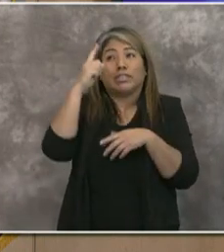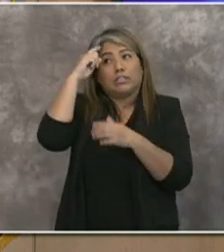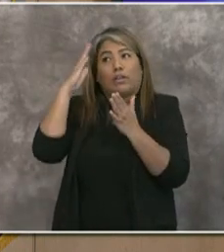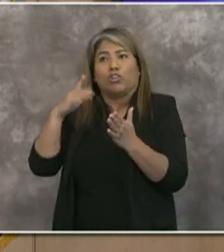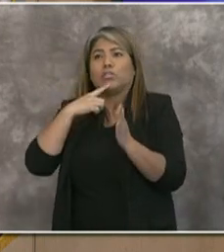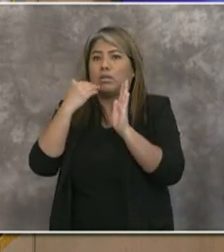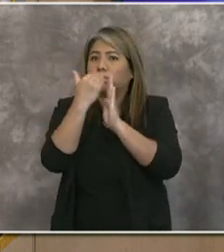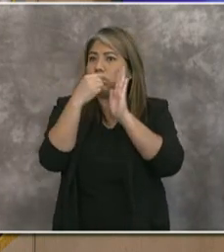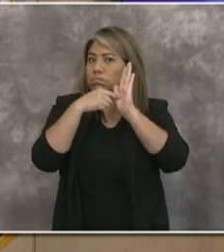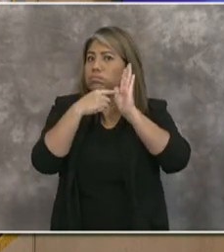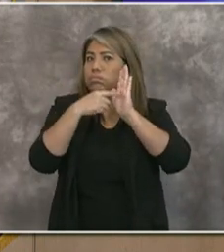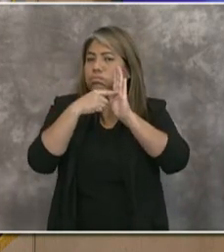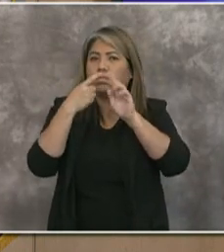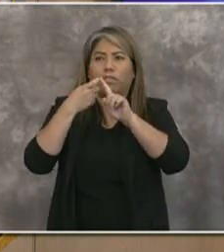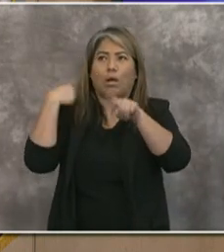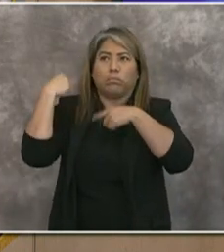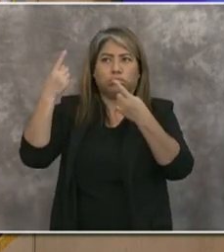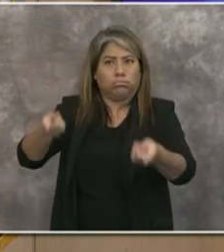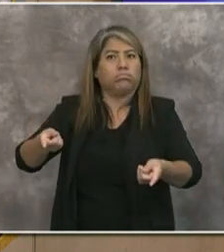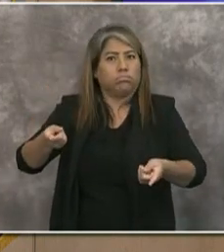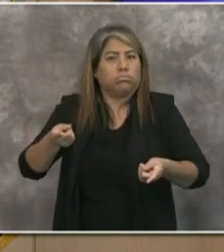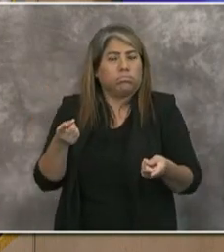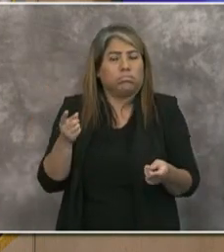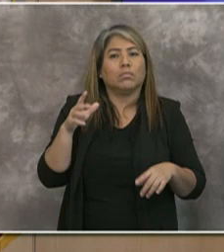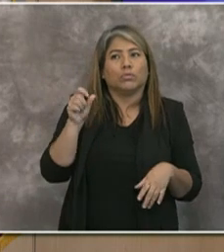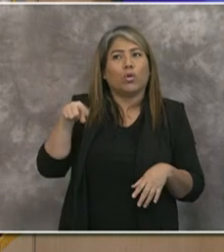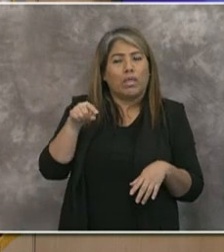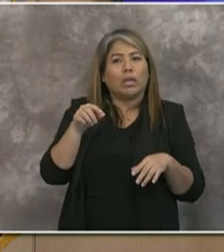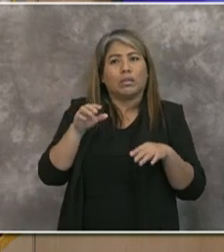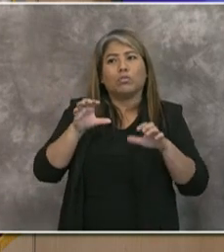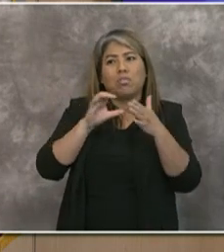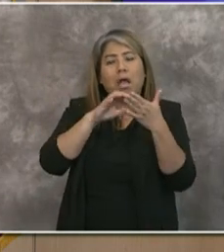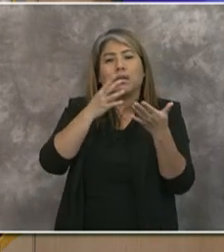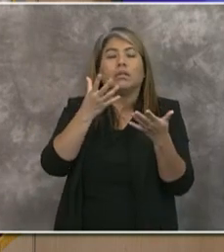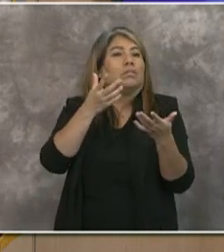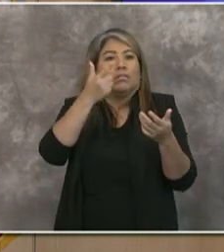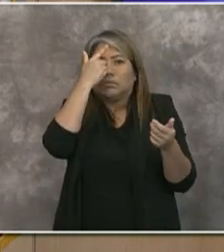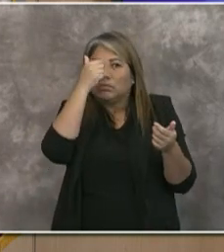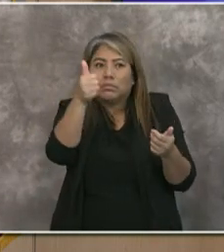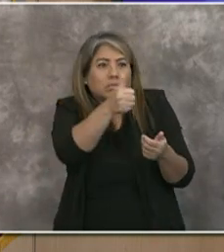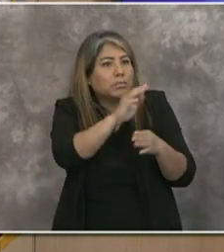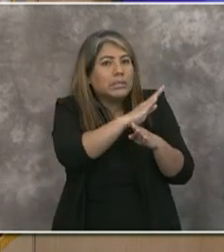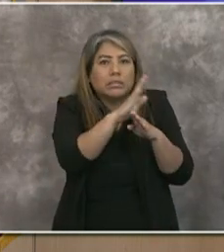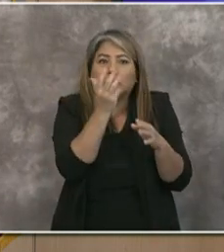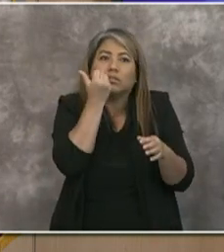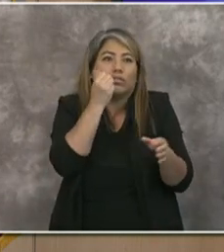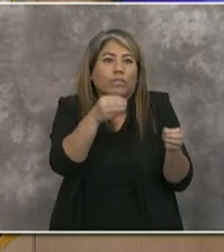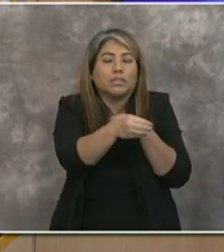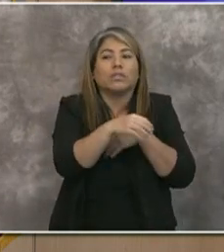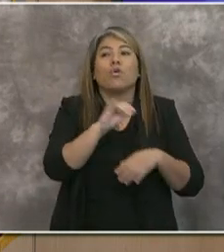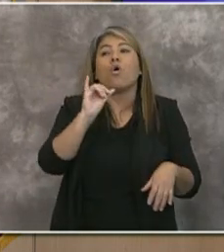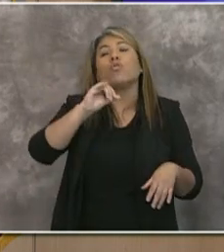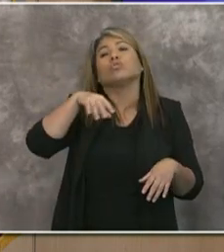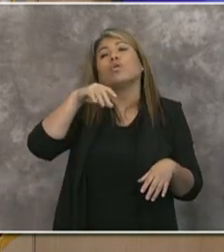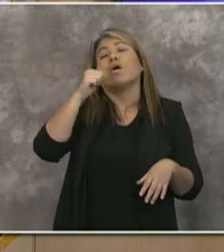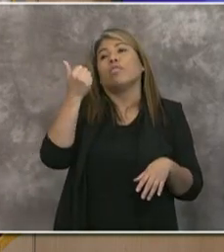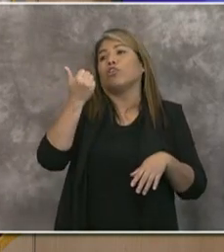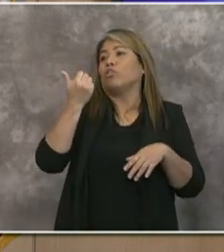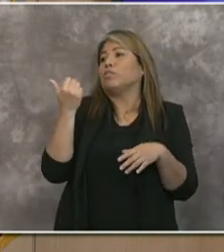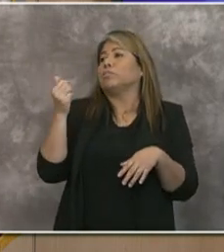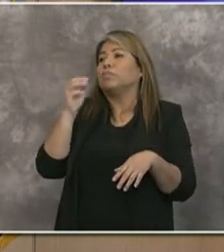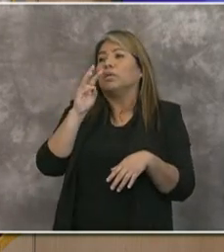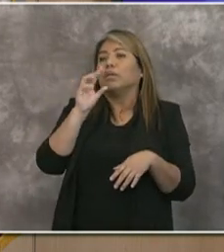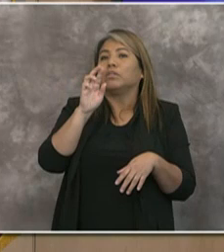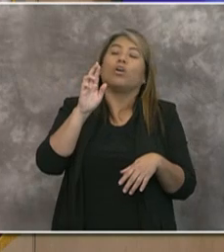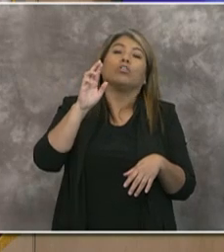essential listing from the beginning, and so that they could move at their prerogative now. The other types of things, as Dr. Wooten